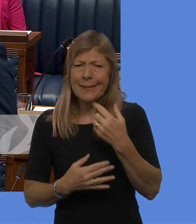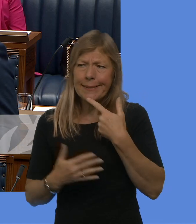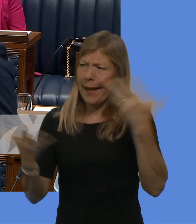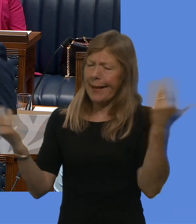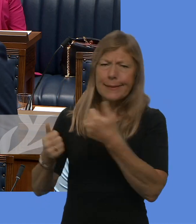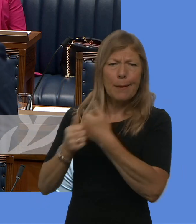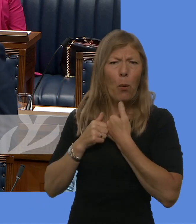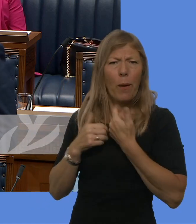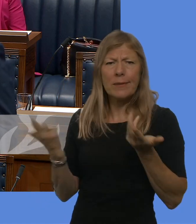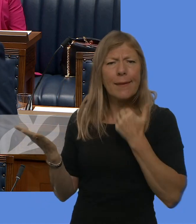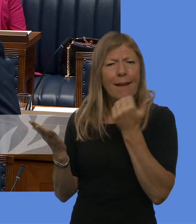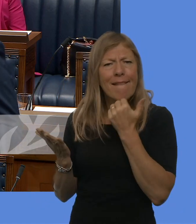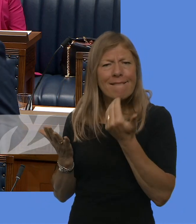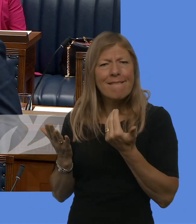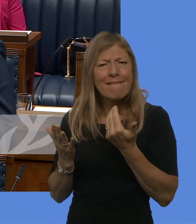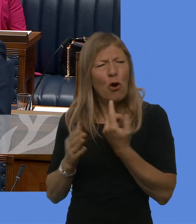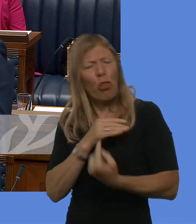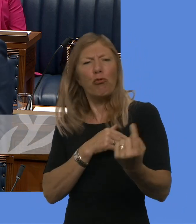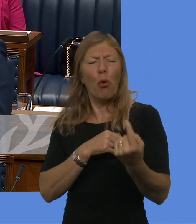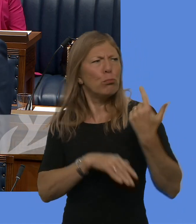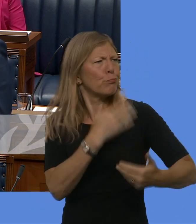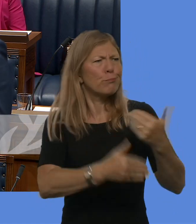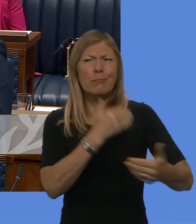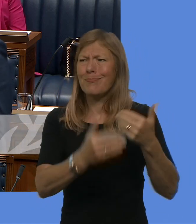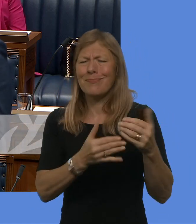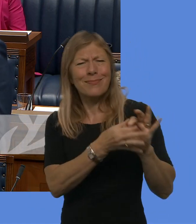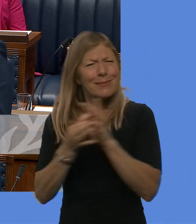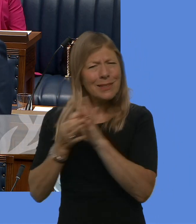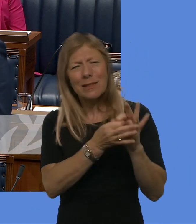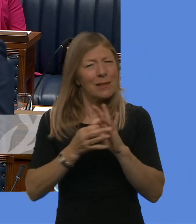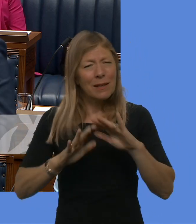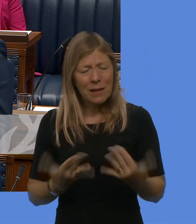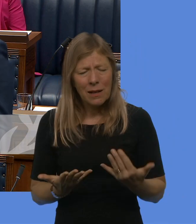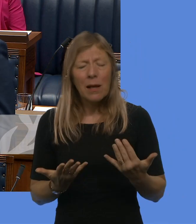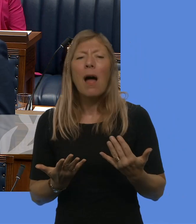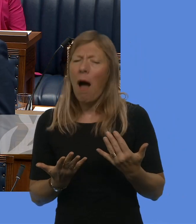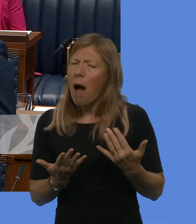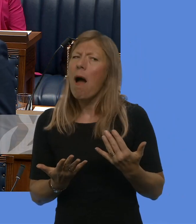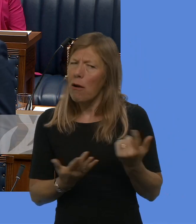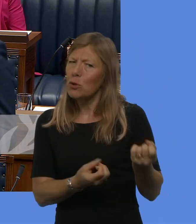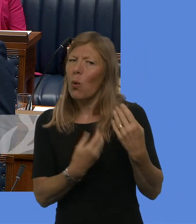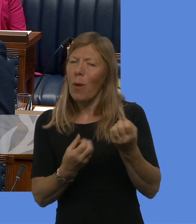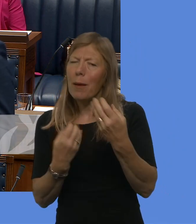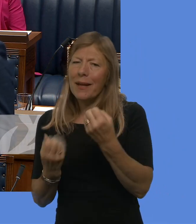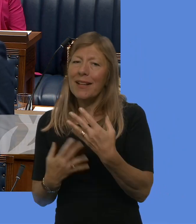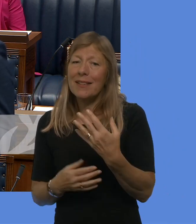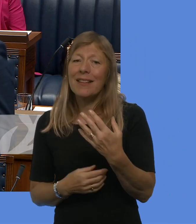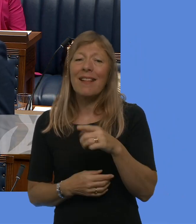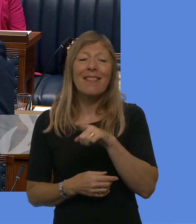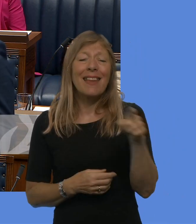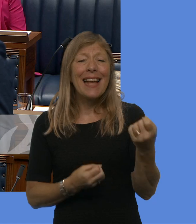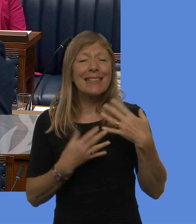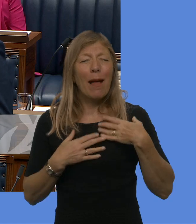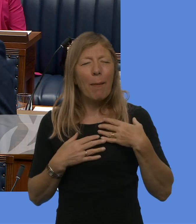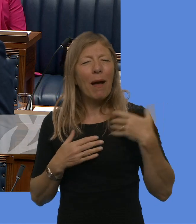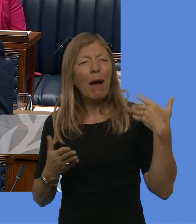way that they could, or that they could be delivering services in a way that maybe statutory bodies haven't been able to do